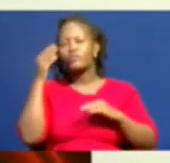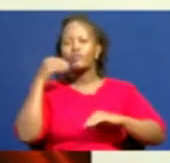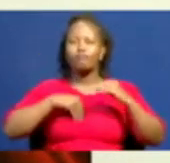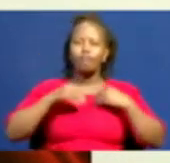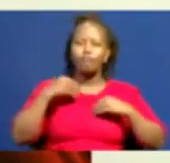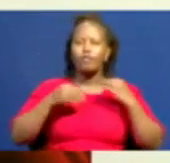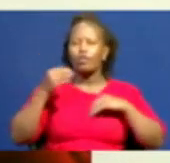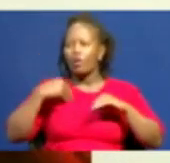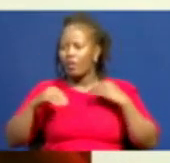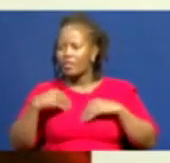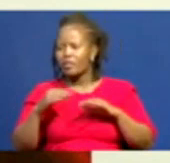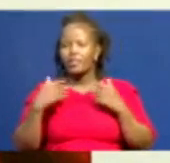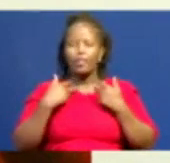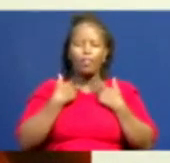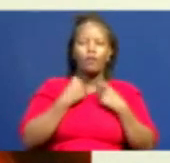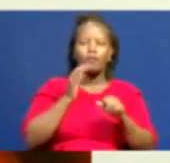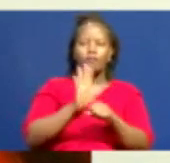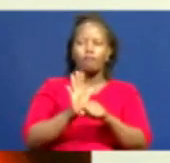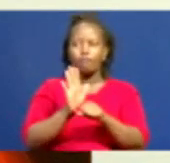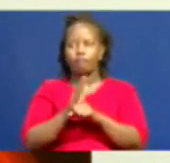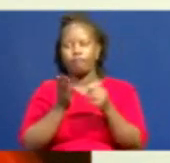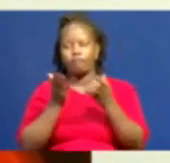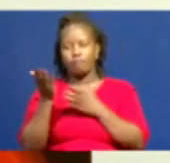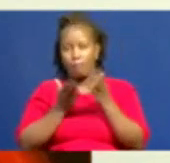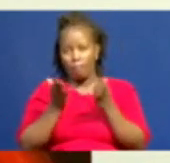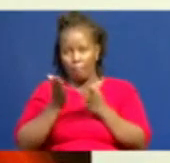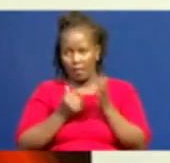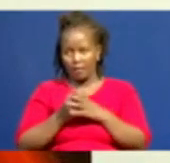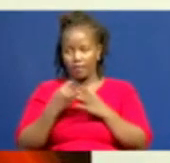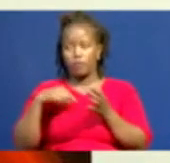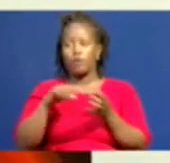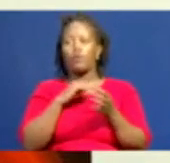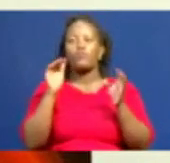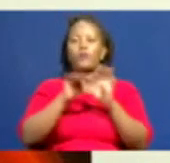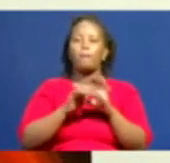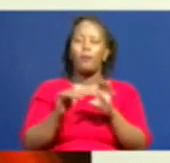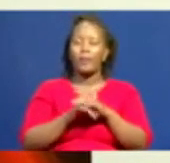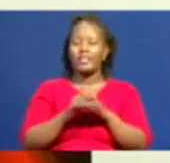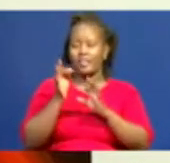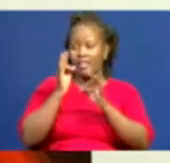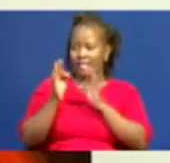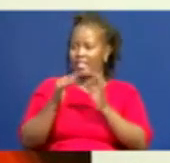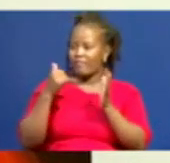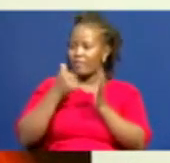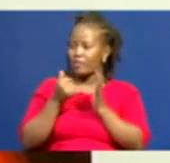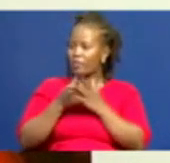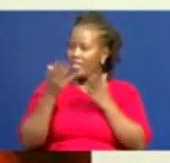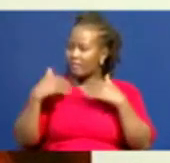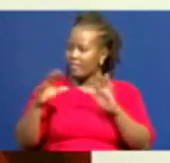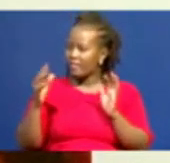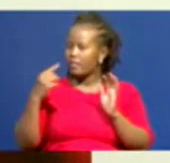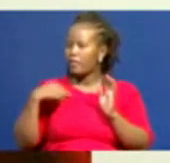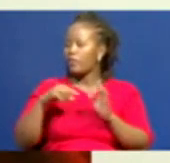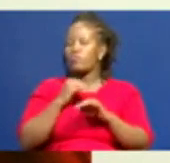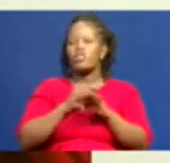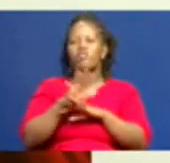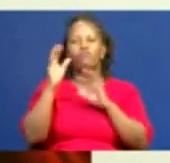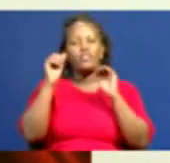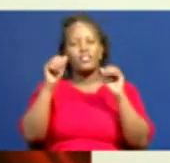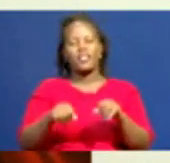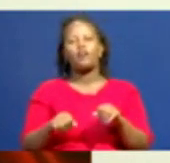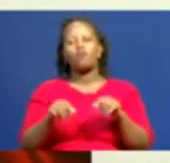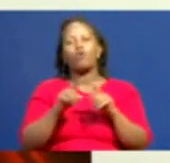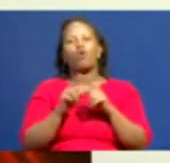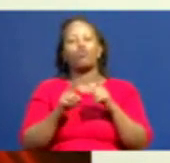from. We are saying that as members, if we are included in the boards, we are able to influence or guide or